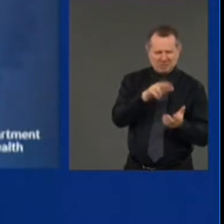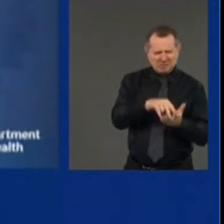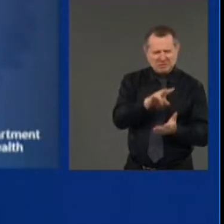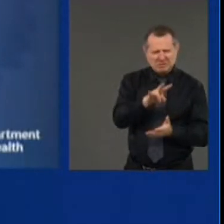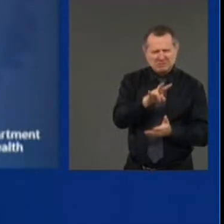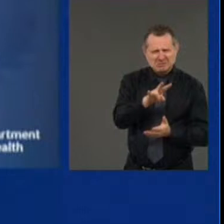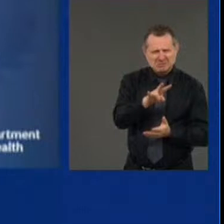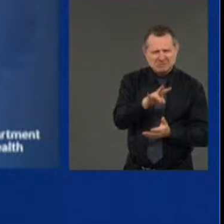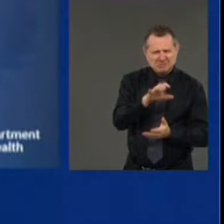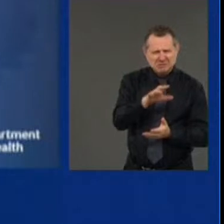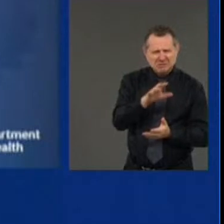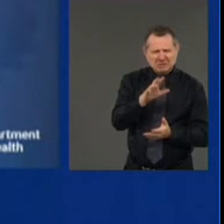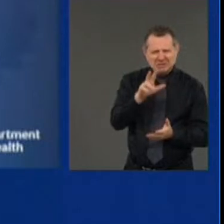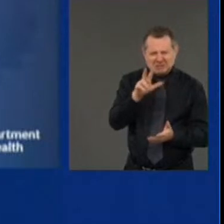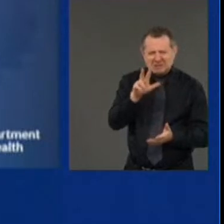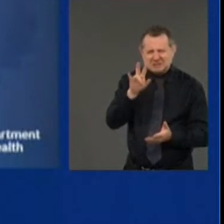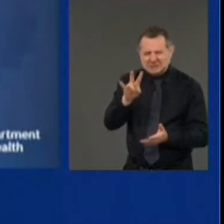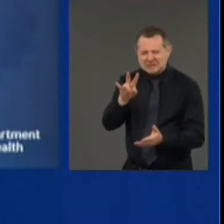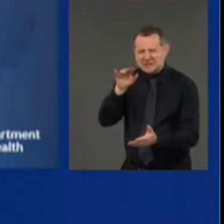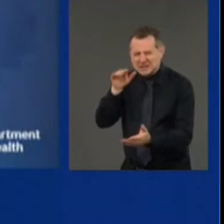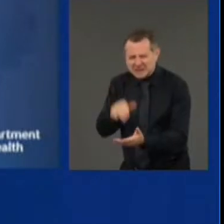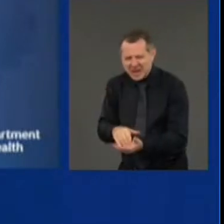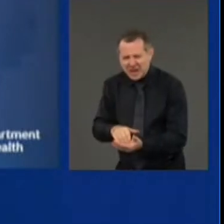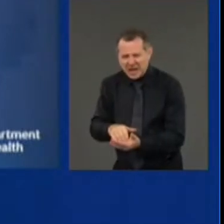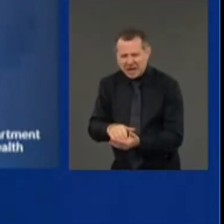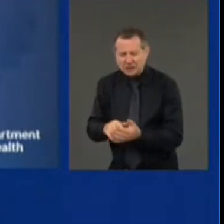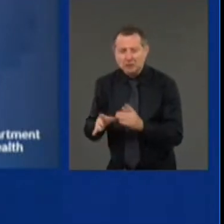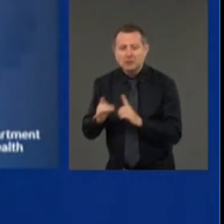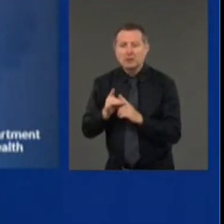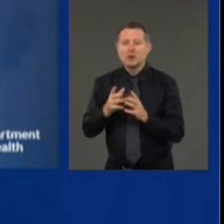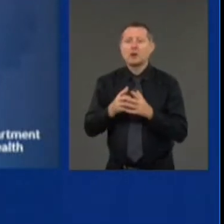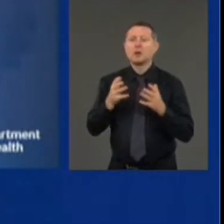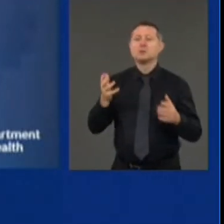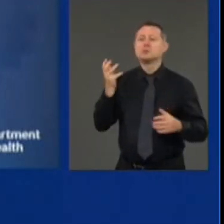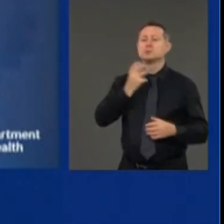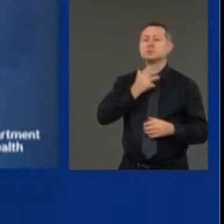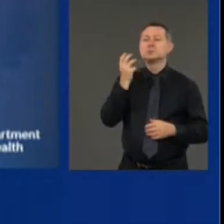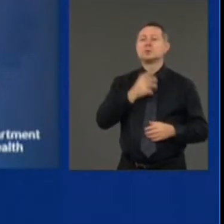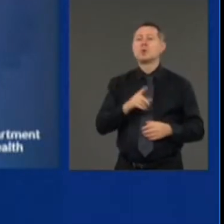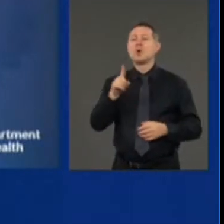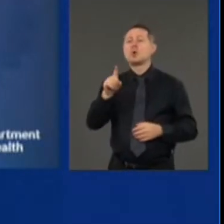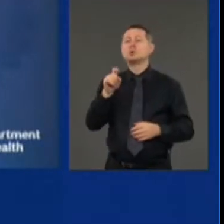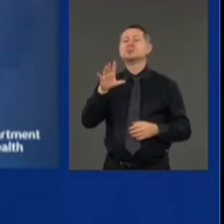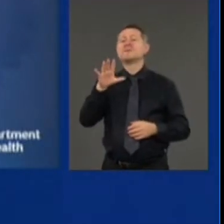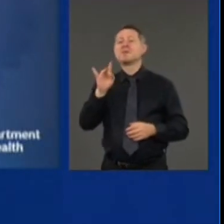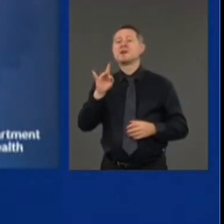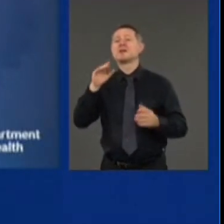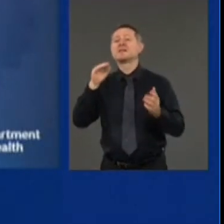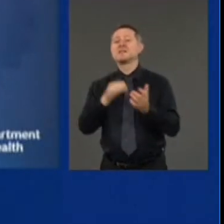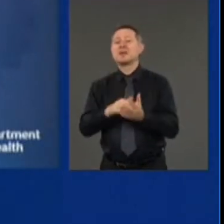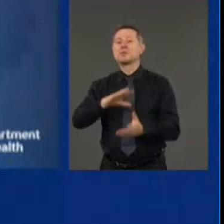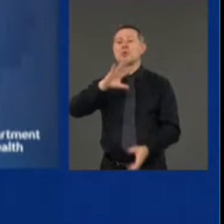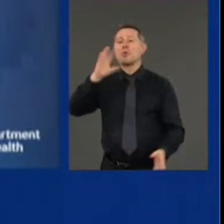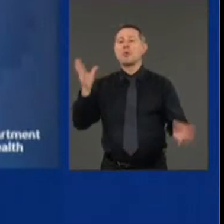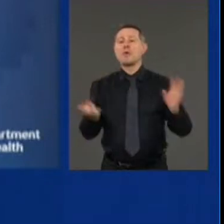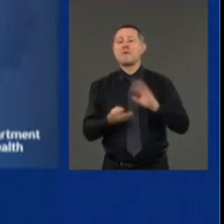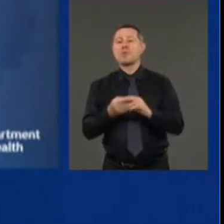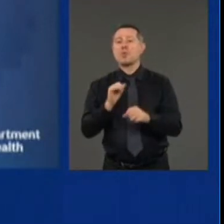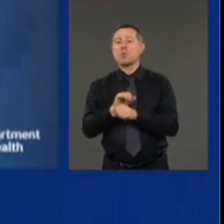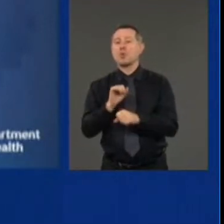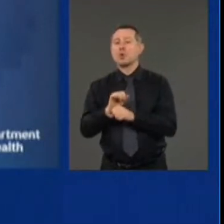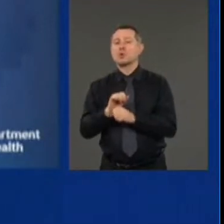is an unbelievable number. And we have 158,000 people who work in nursing homes in New York. So this is